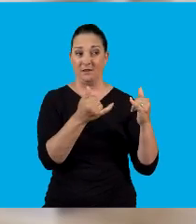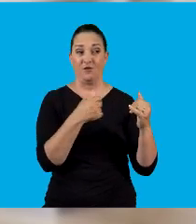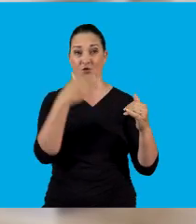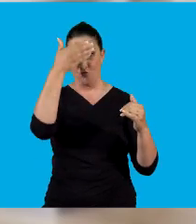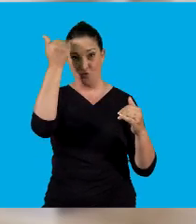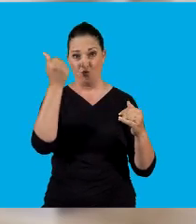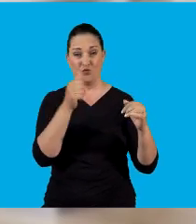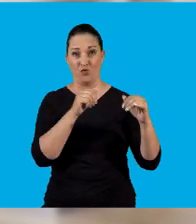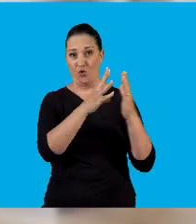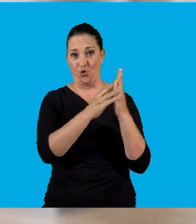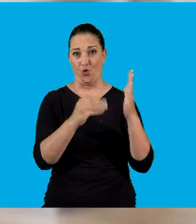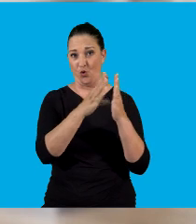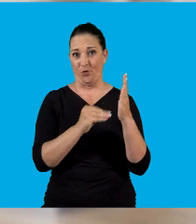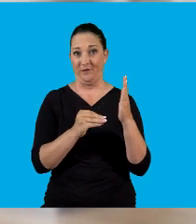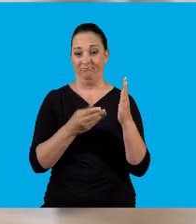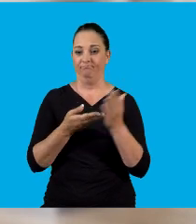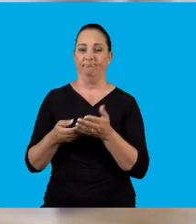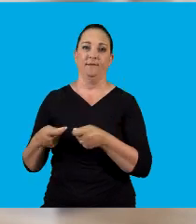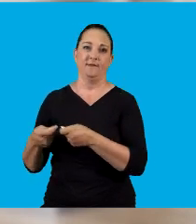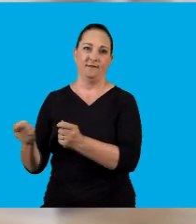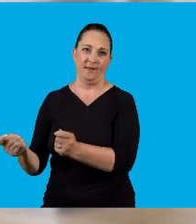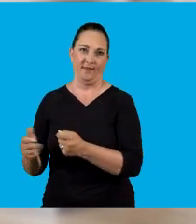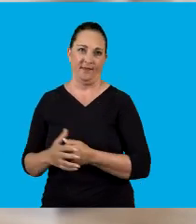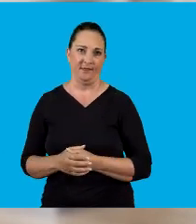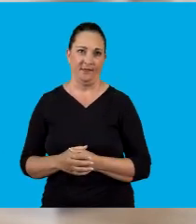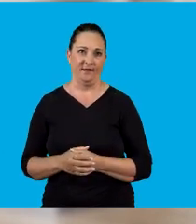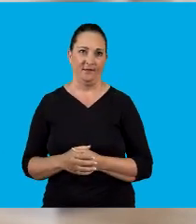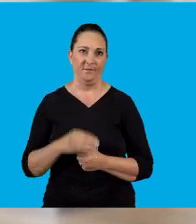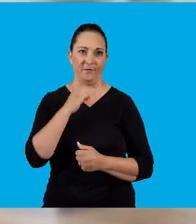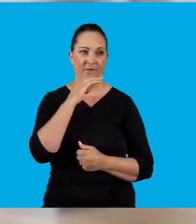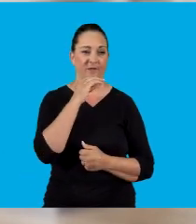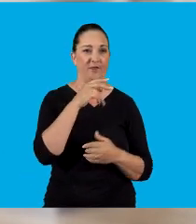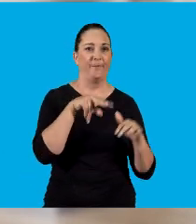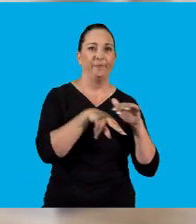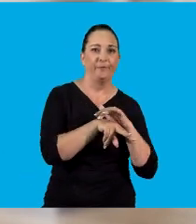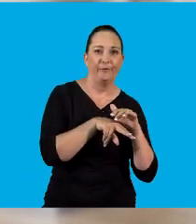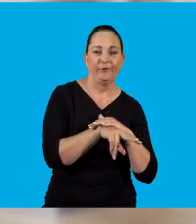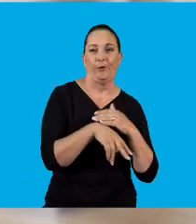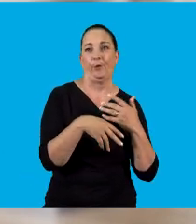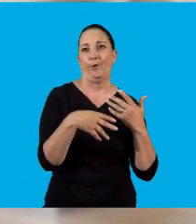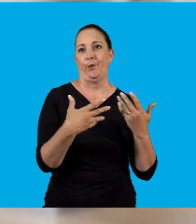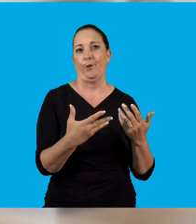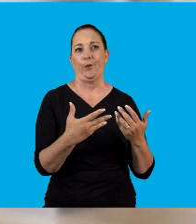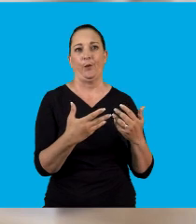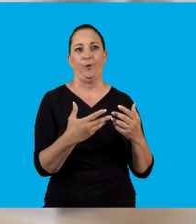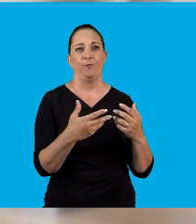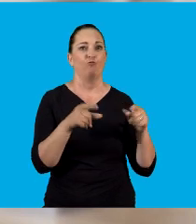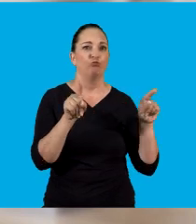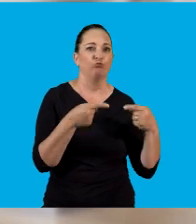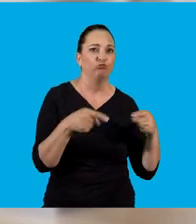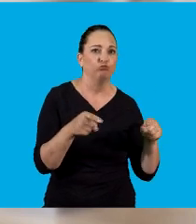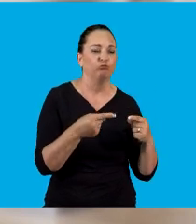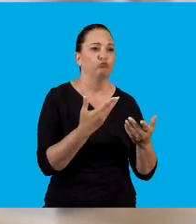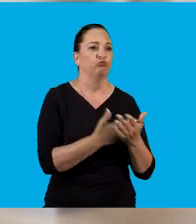having a permission of doing so, then you're practicing piracy. That's piracy. You are duplicating videos